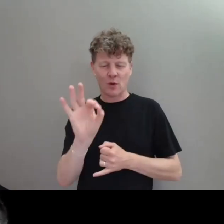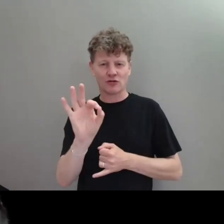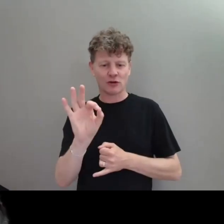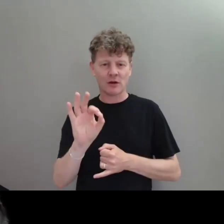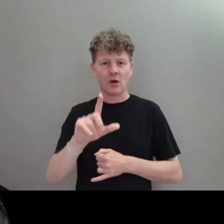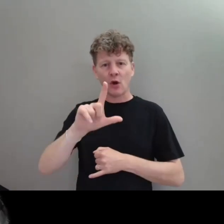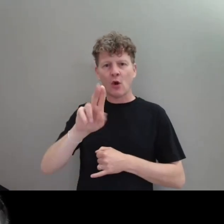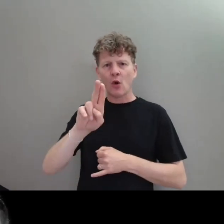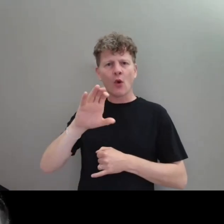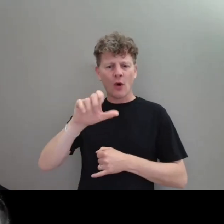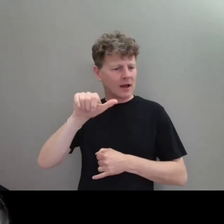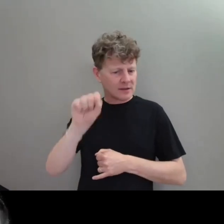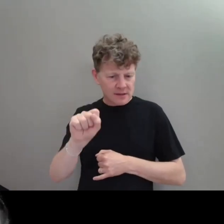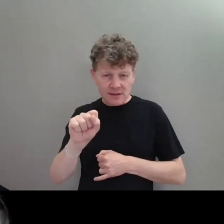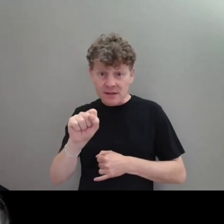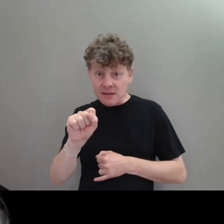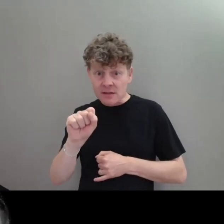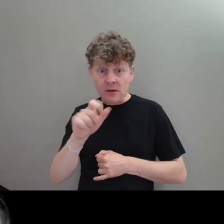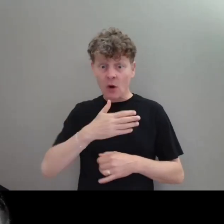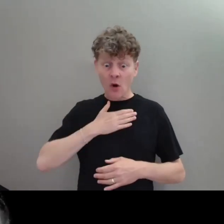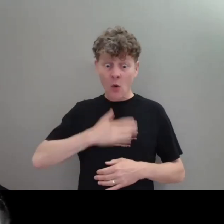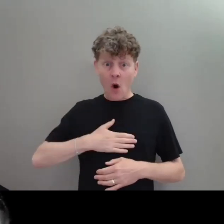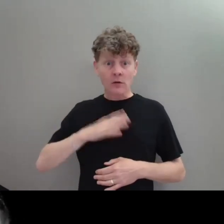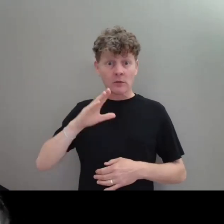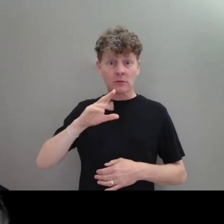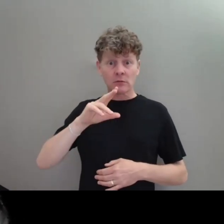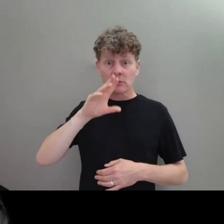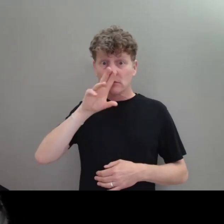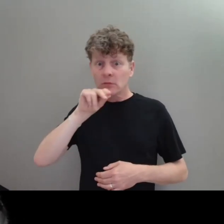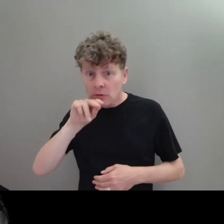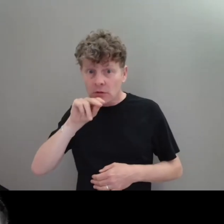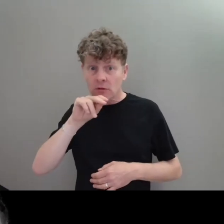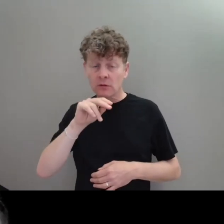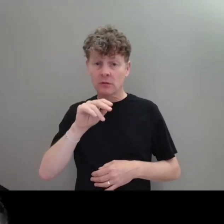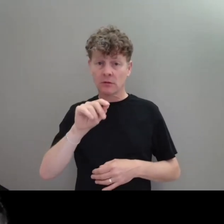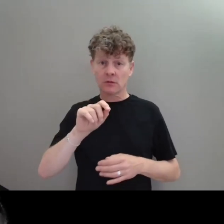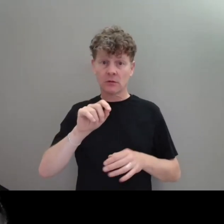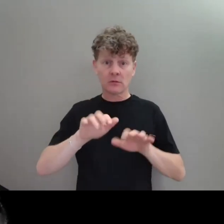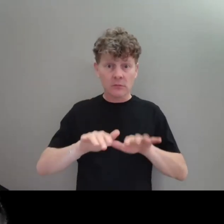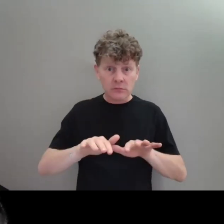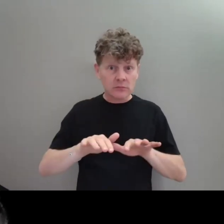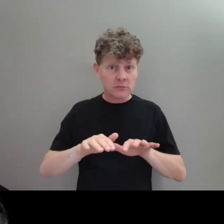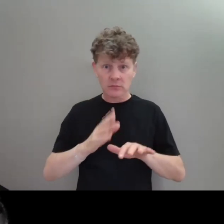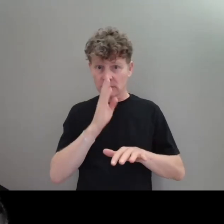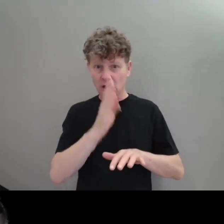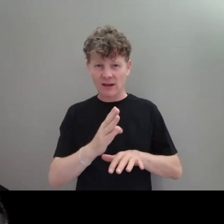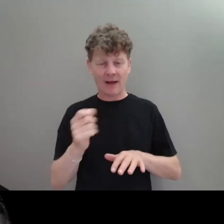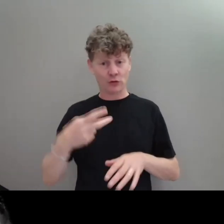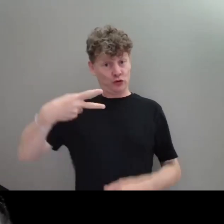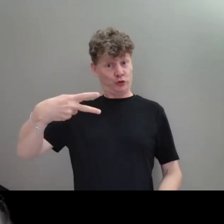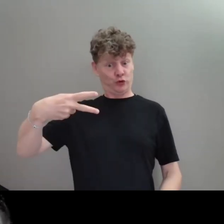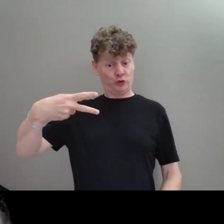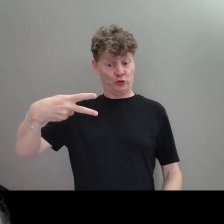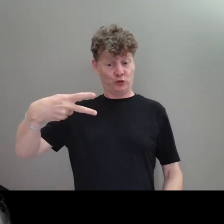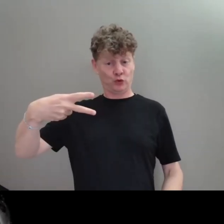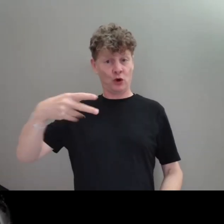Lucas Riffon. I don't know if Lucas wants to ask a question directly. there were two questions from Lucas. I think the